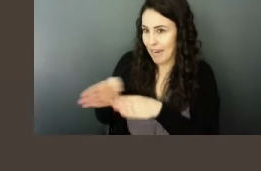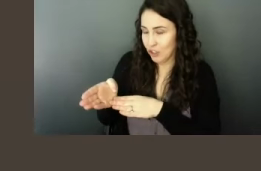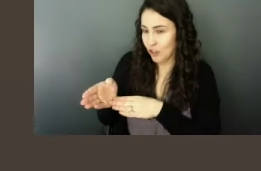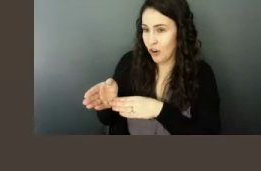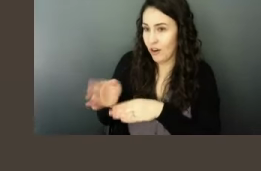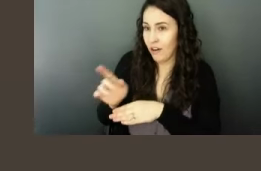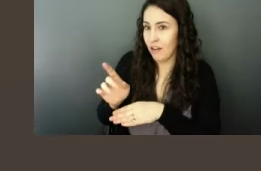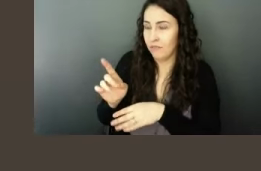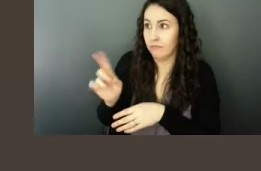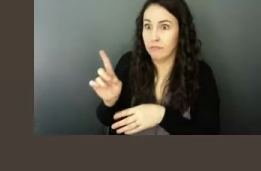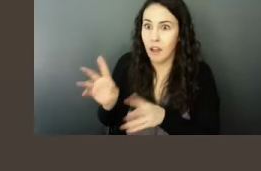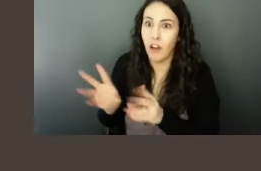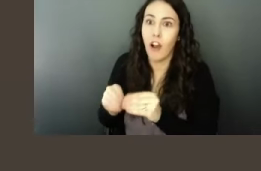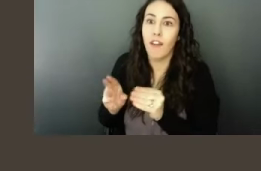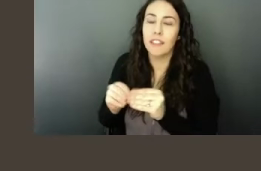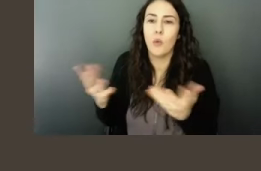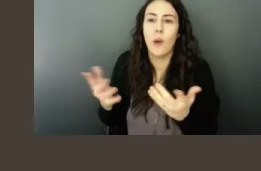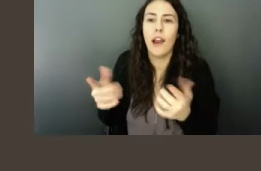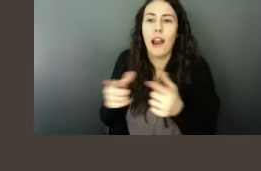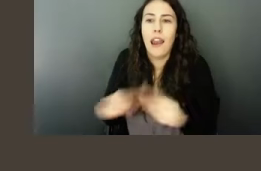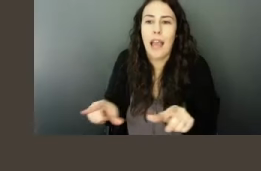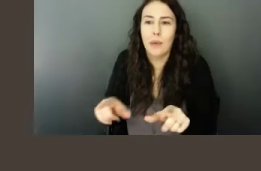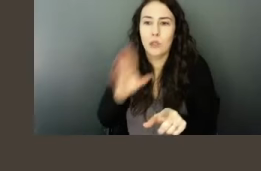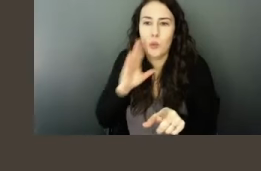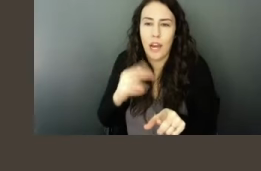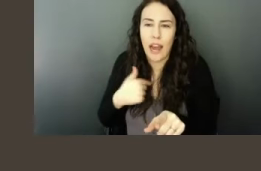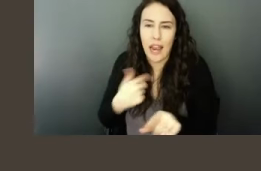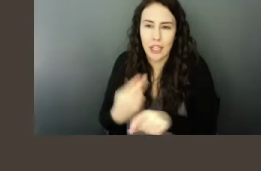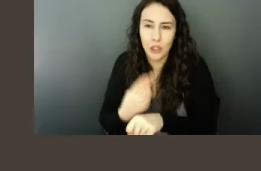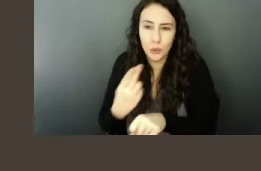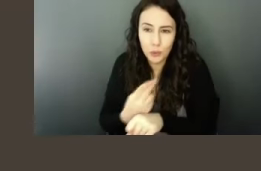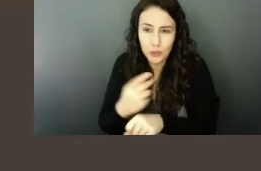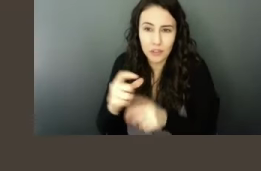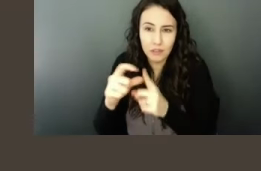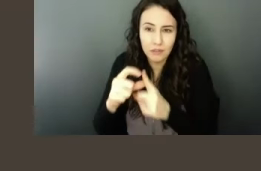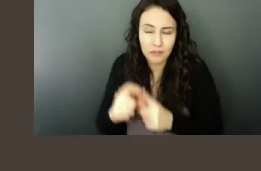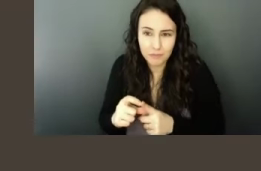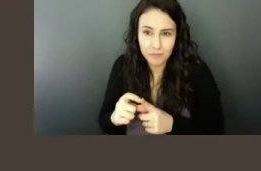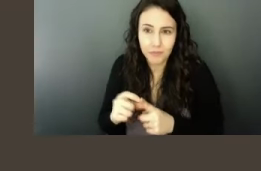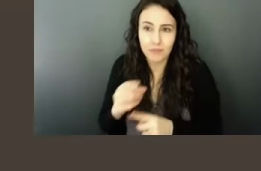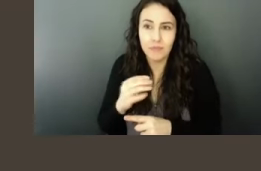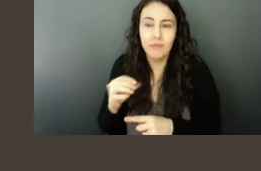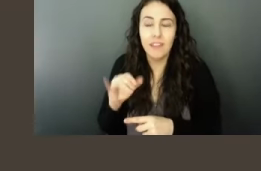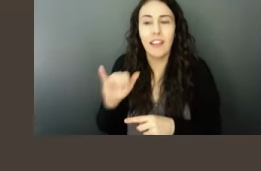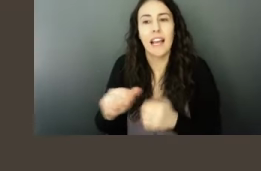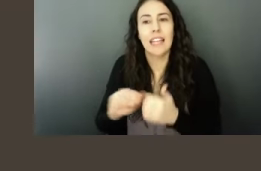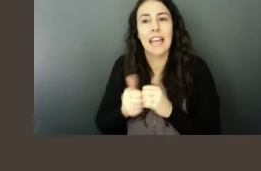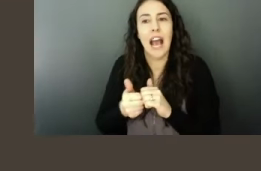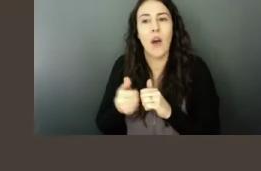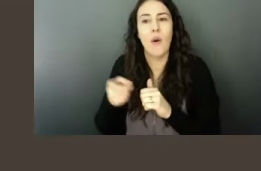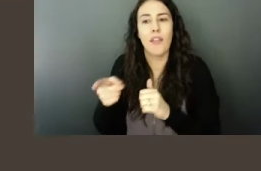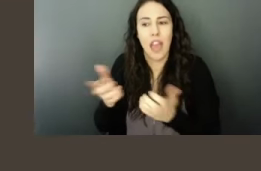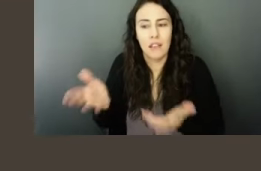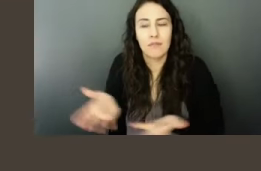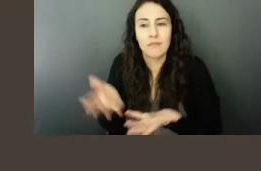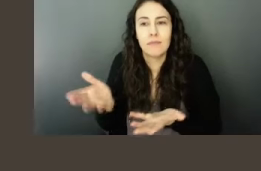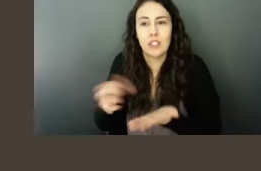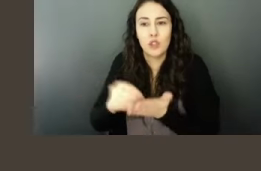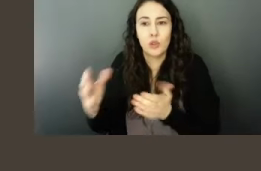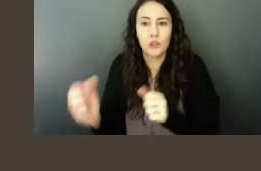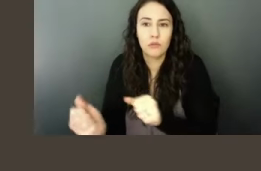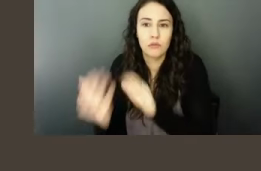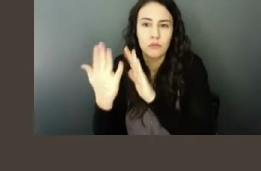what language would I use? And that's how they have the students do some of their assignments. So taking the knowledge and having them put it in their